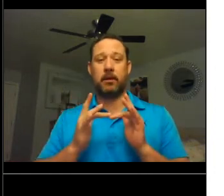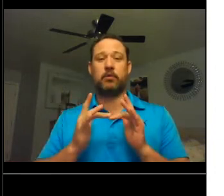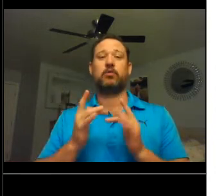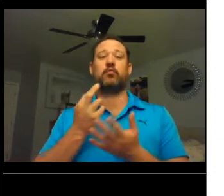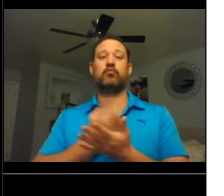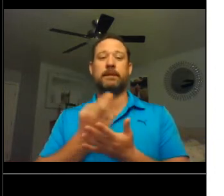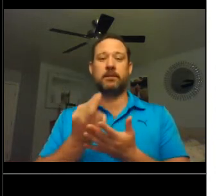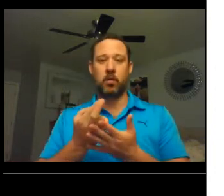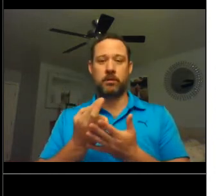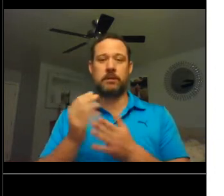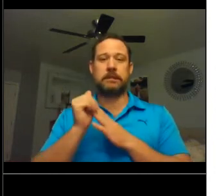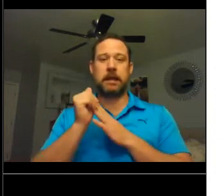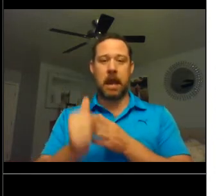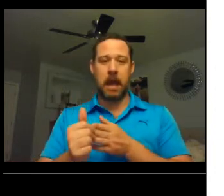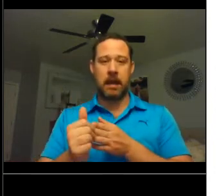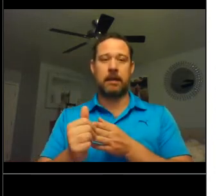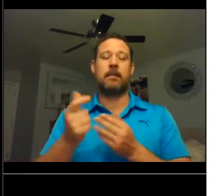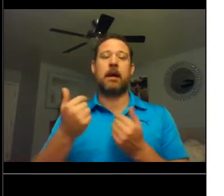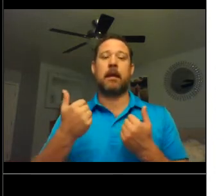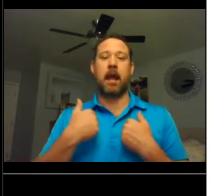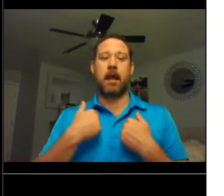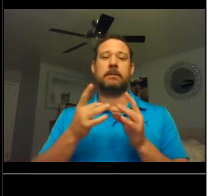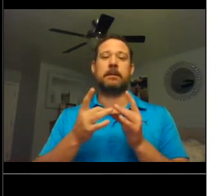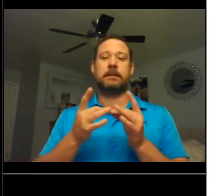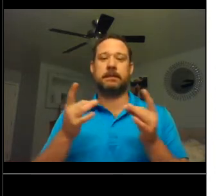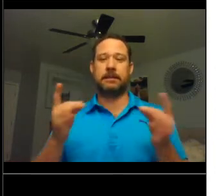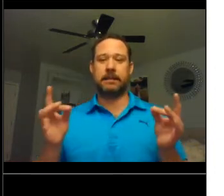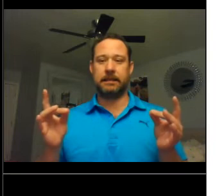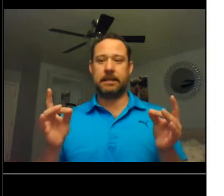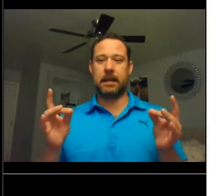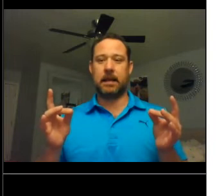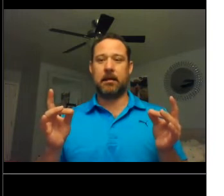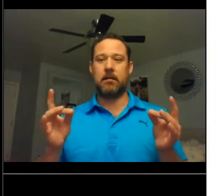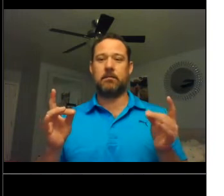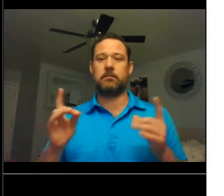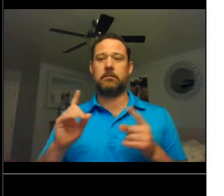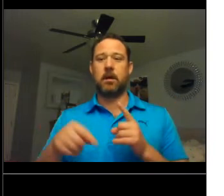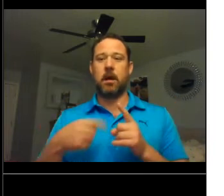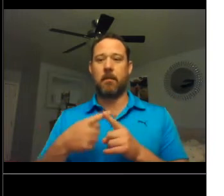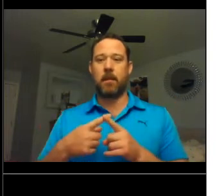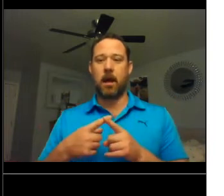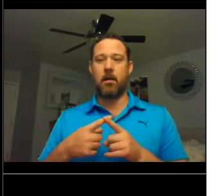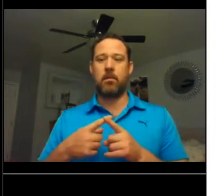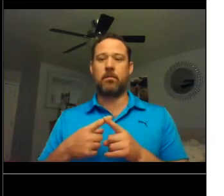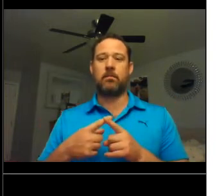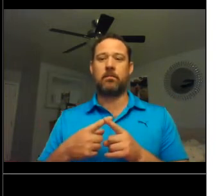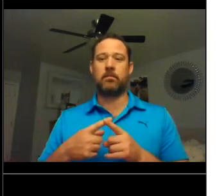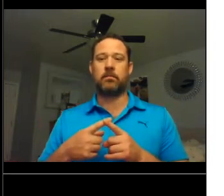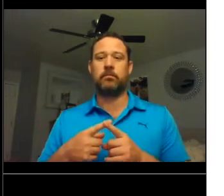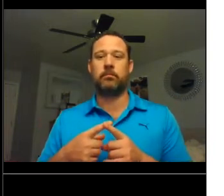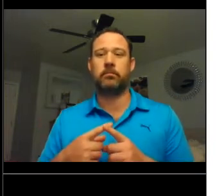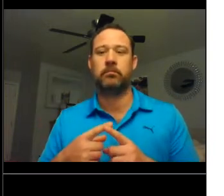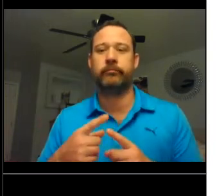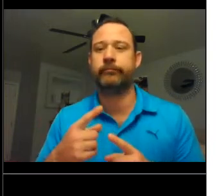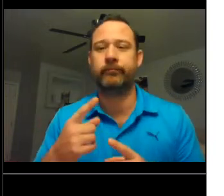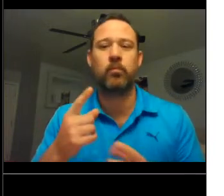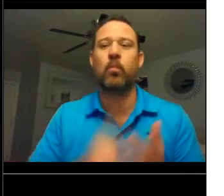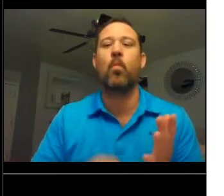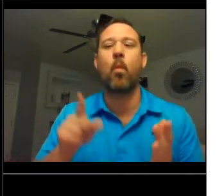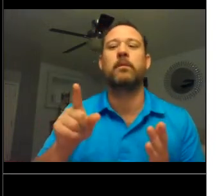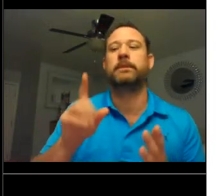resources guide that has details about kind of this more detailed information